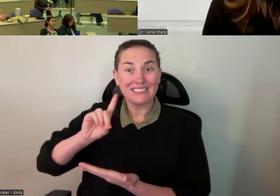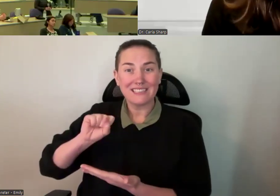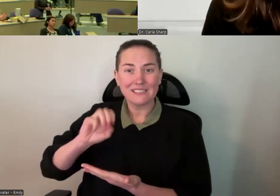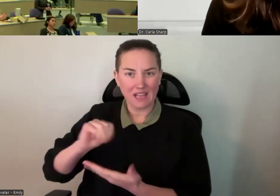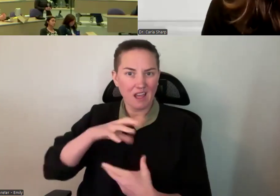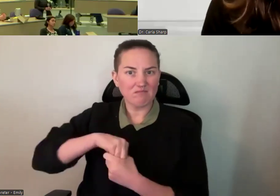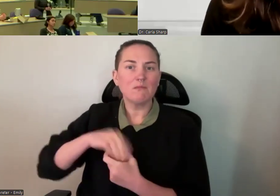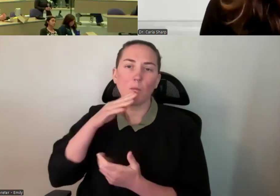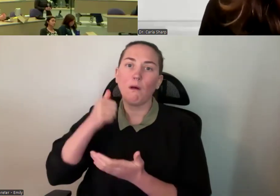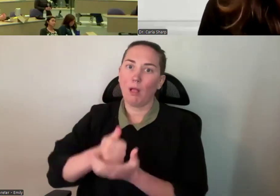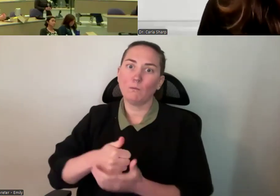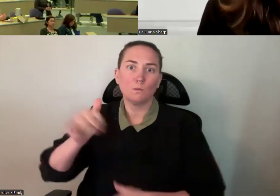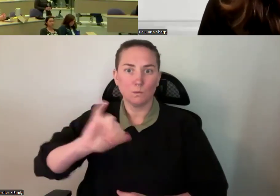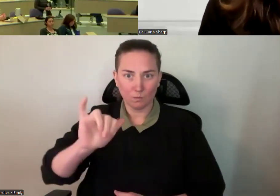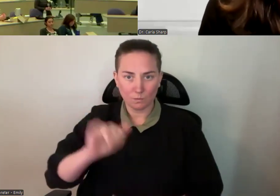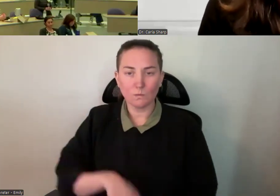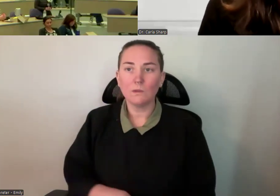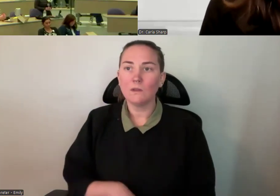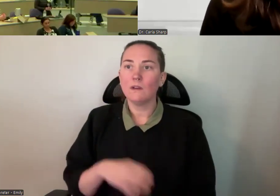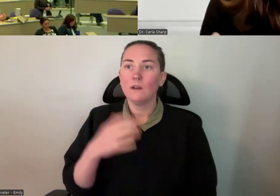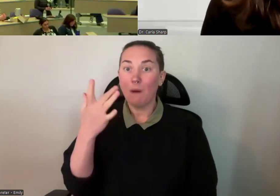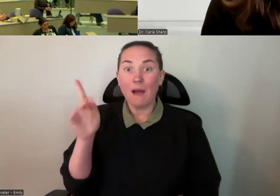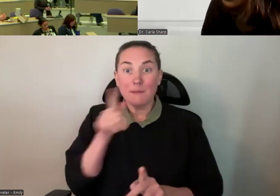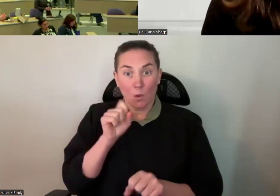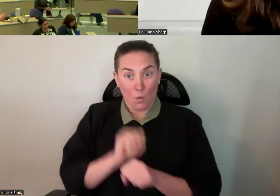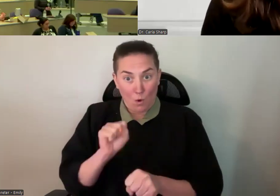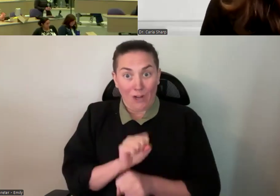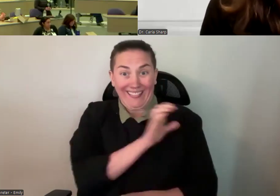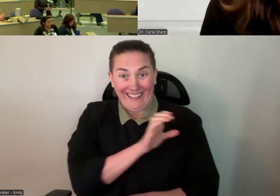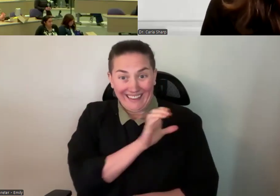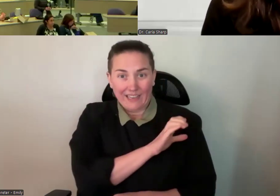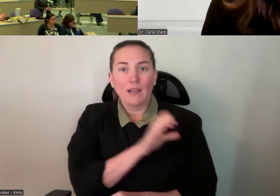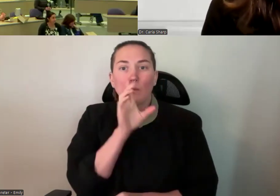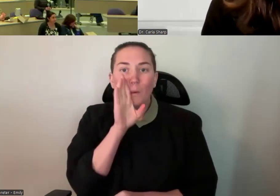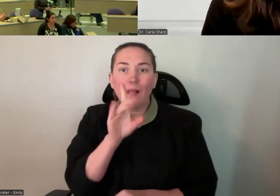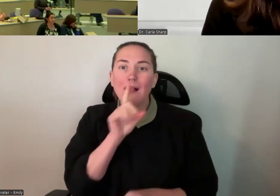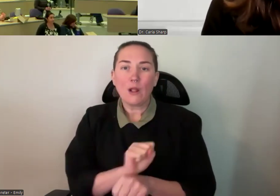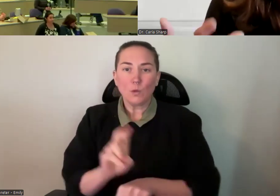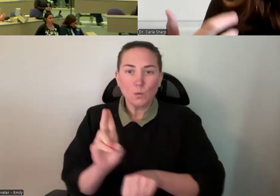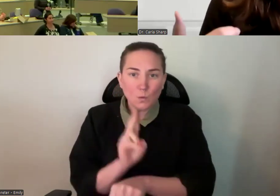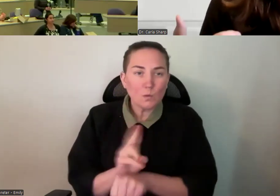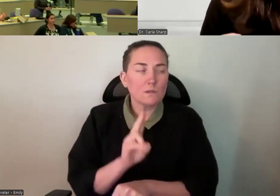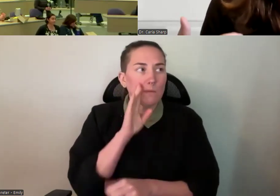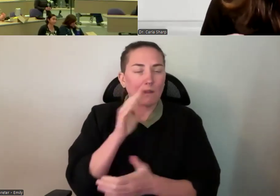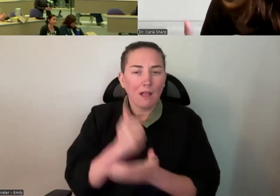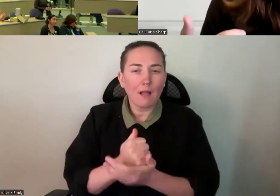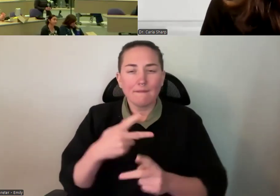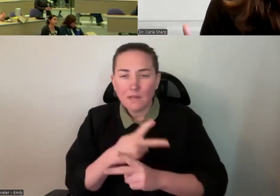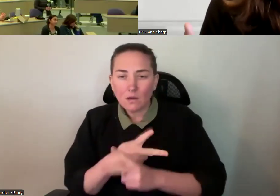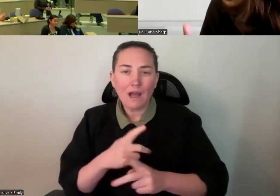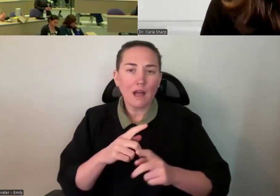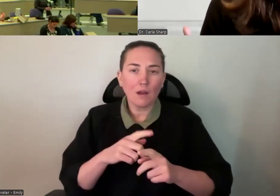the people who are really at the front line will start using it and help us with the translation. I don't know that